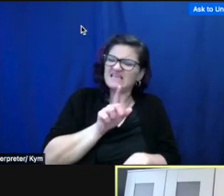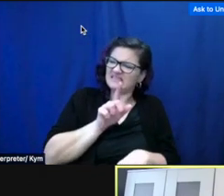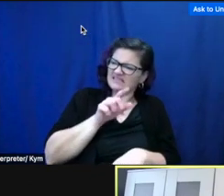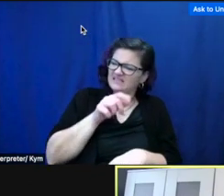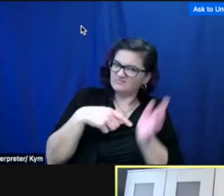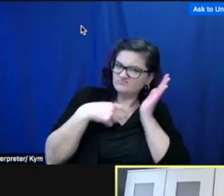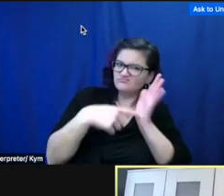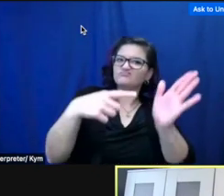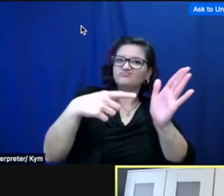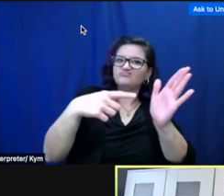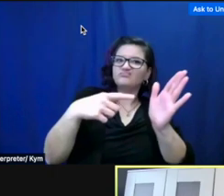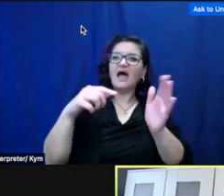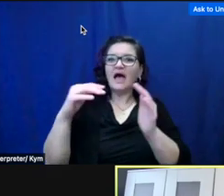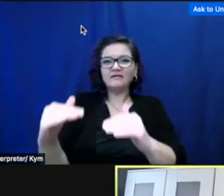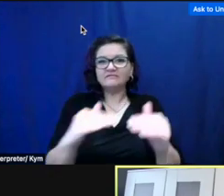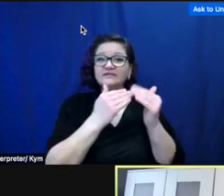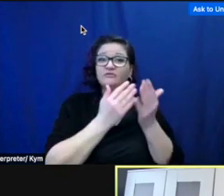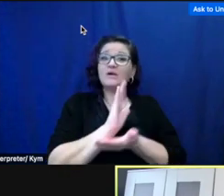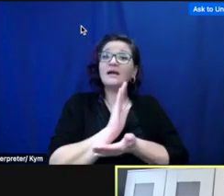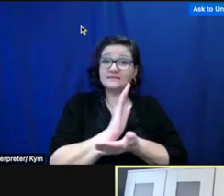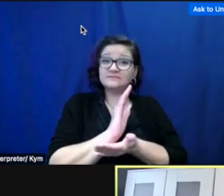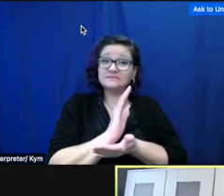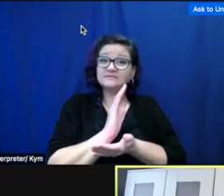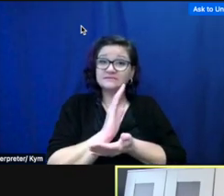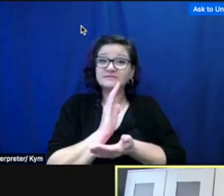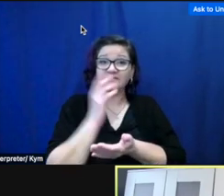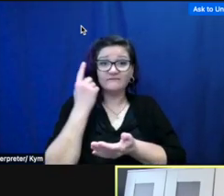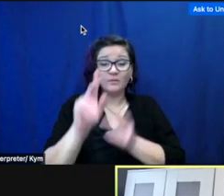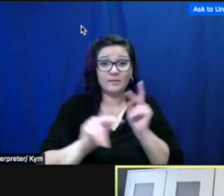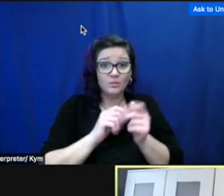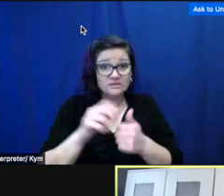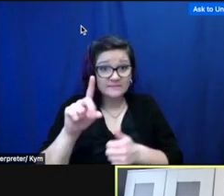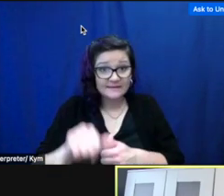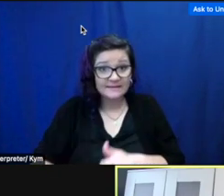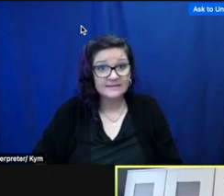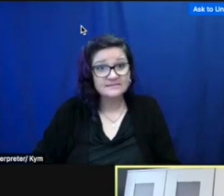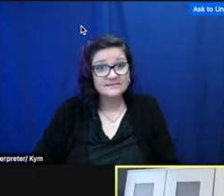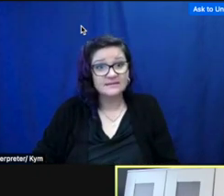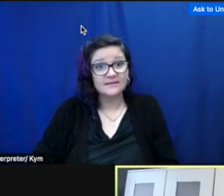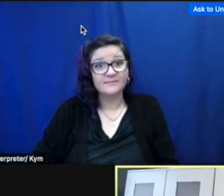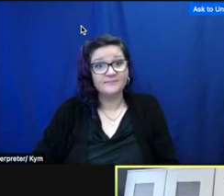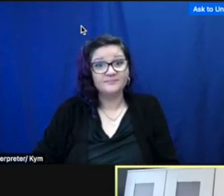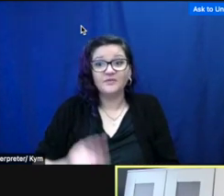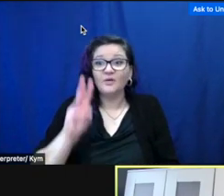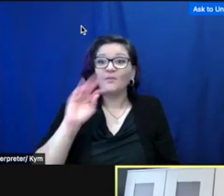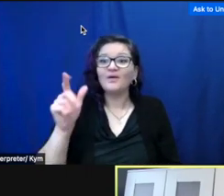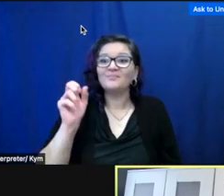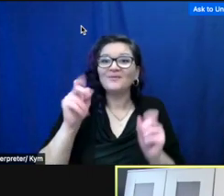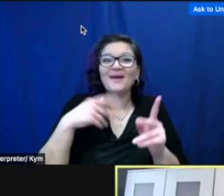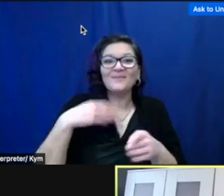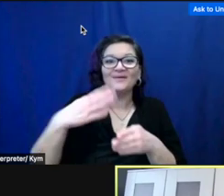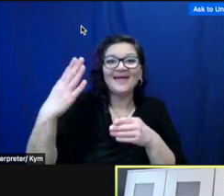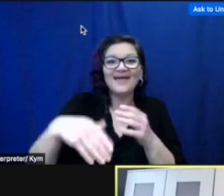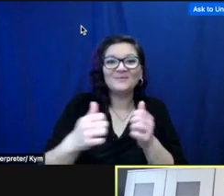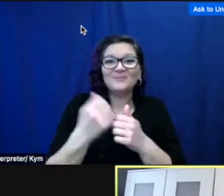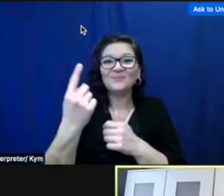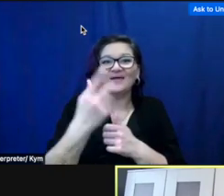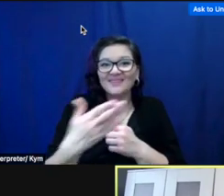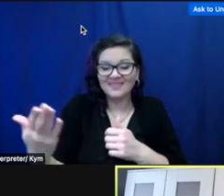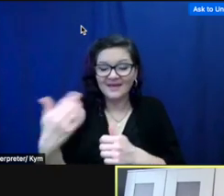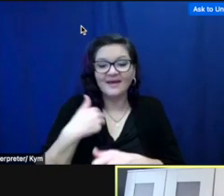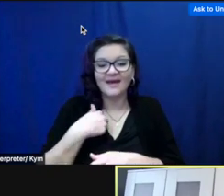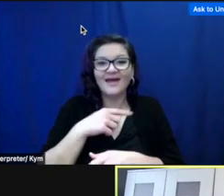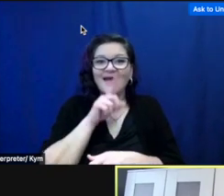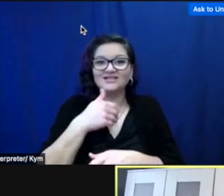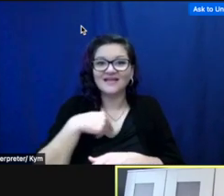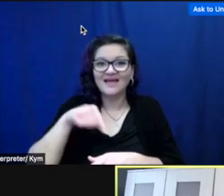with disability. Absolutely. Absolutely. Well, I'm going to end with one thing. So I actually have a quilt I'm